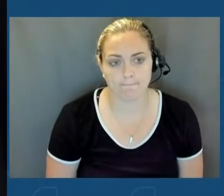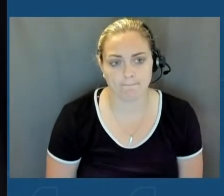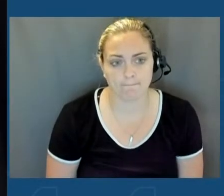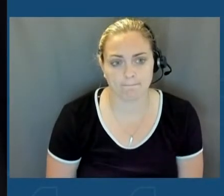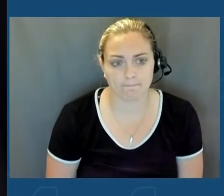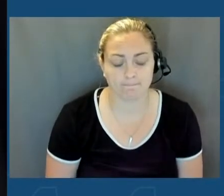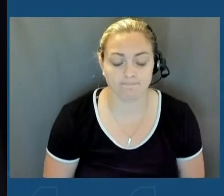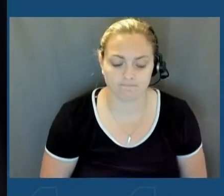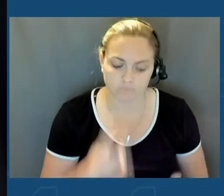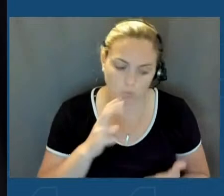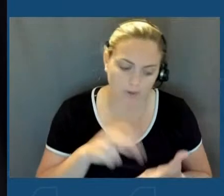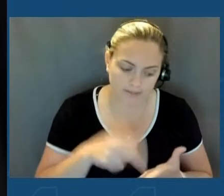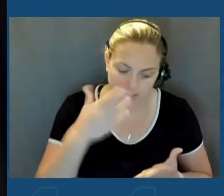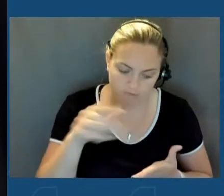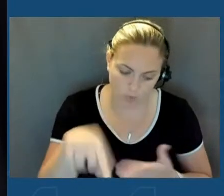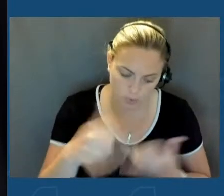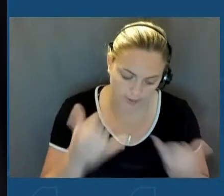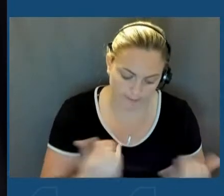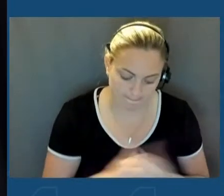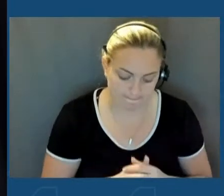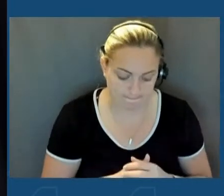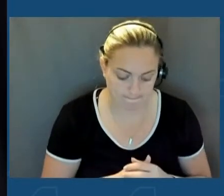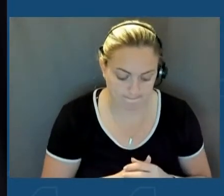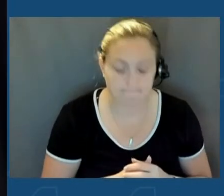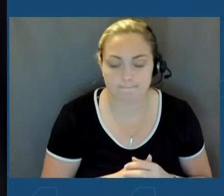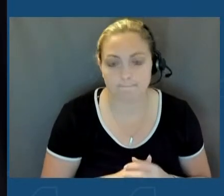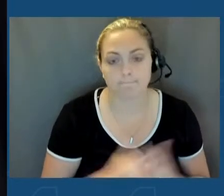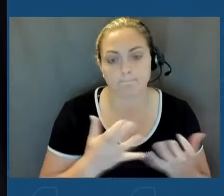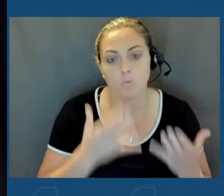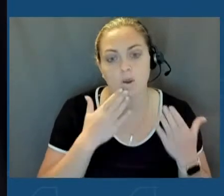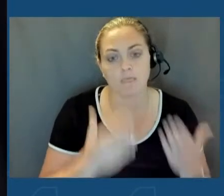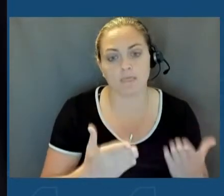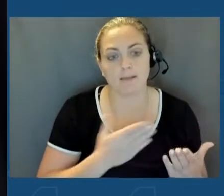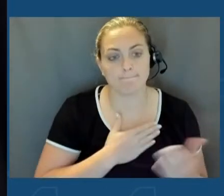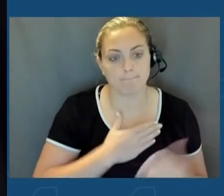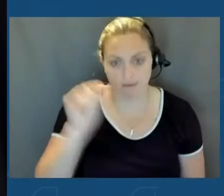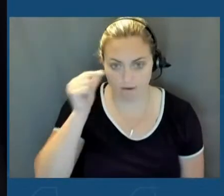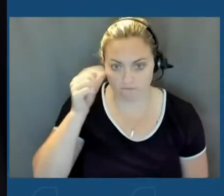So I stand before you today, and I want to thank my governor,